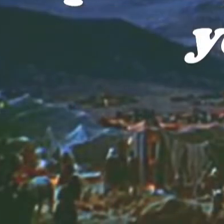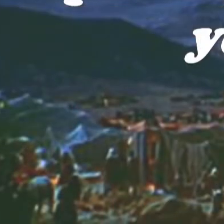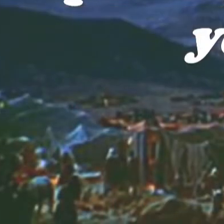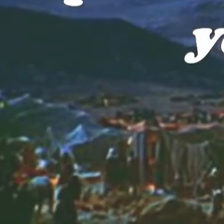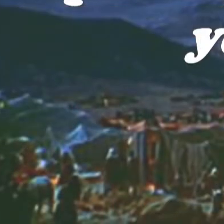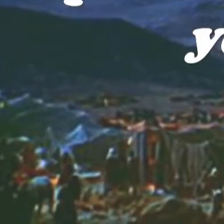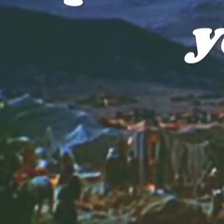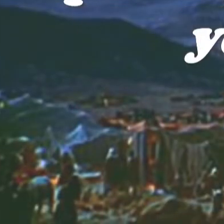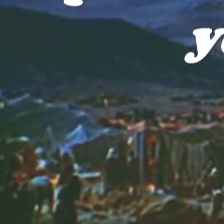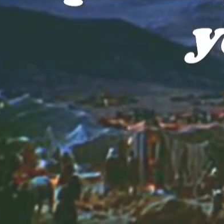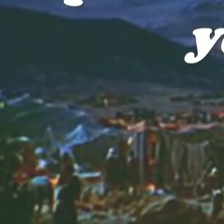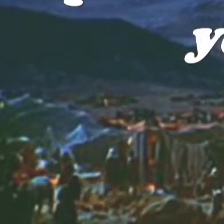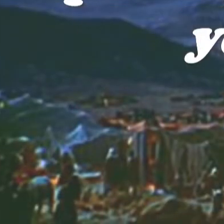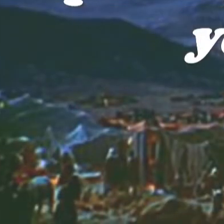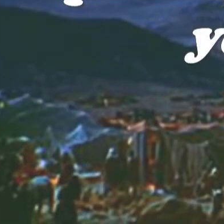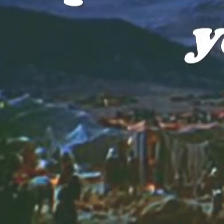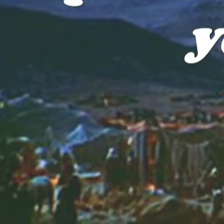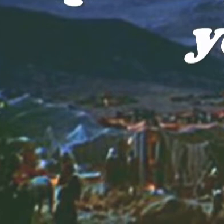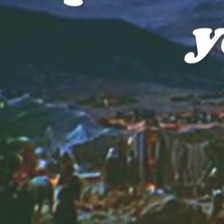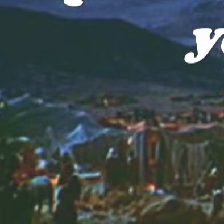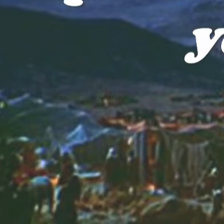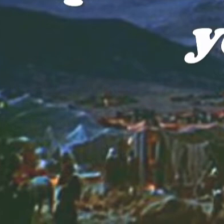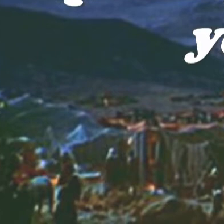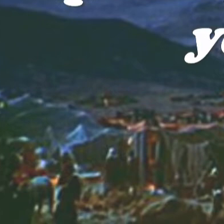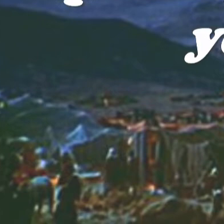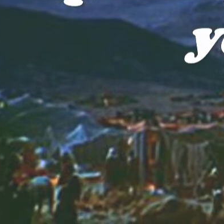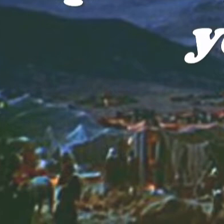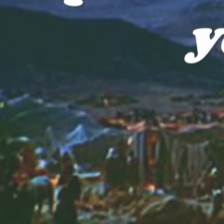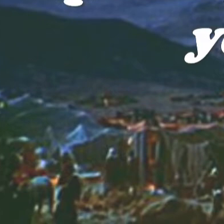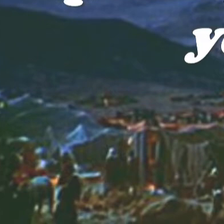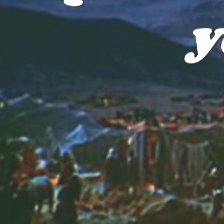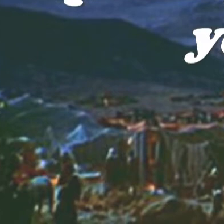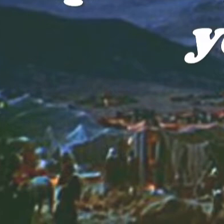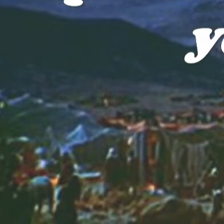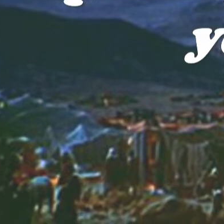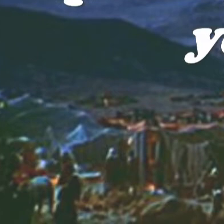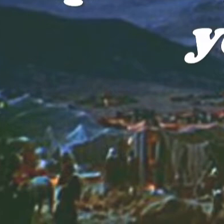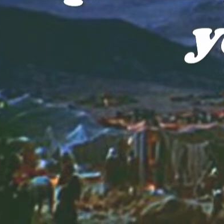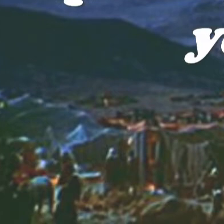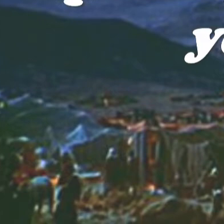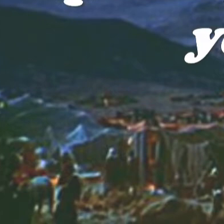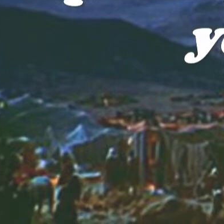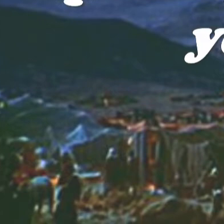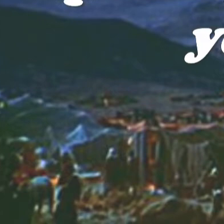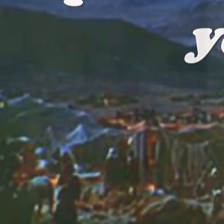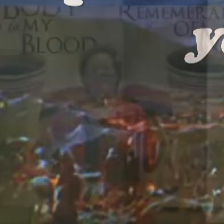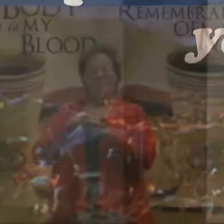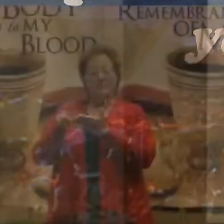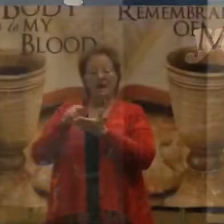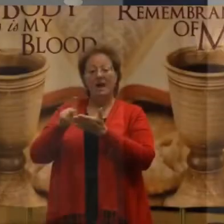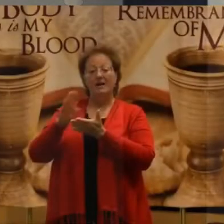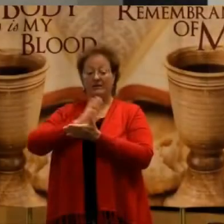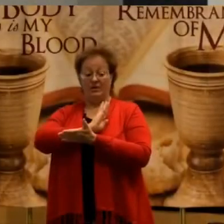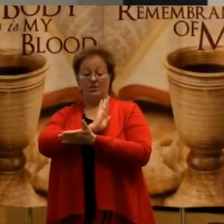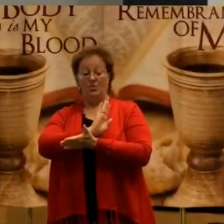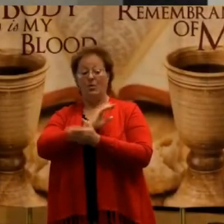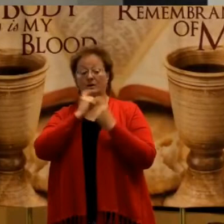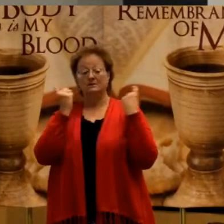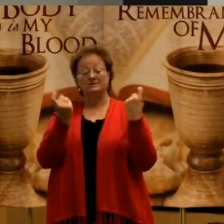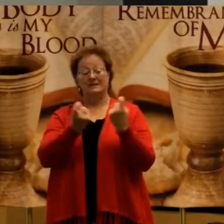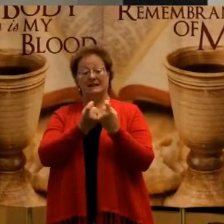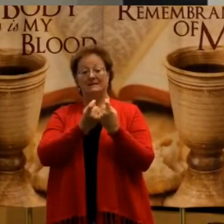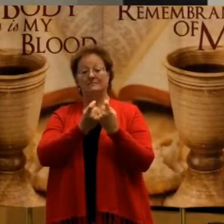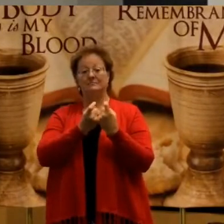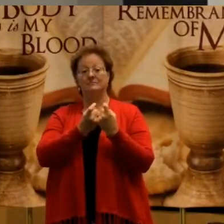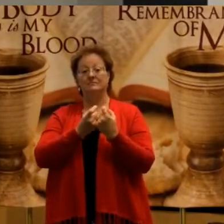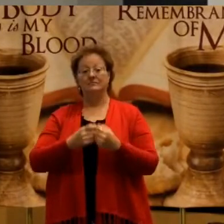now I will go up to the Lord. Perhaps I can make atonement for your sin." It was a